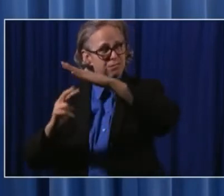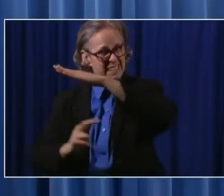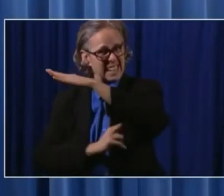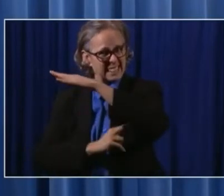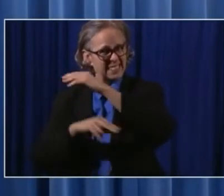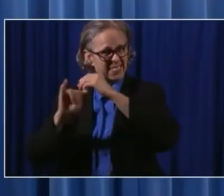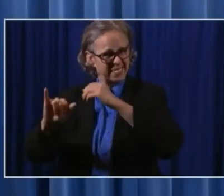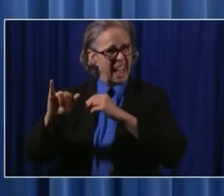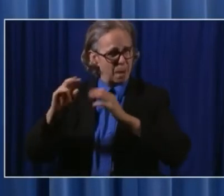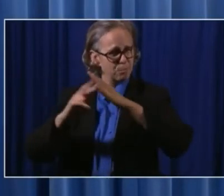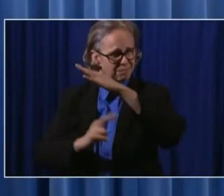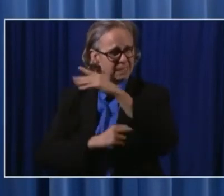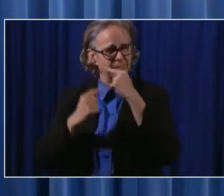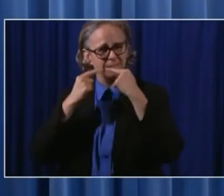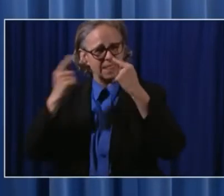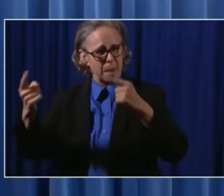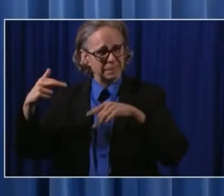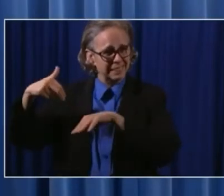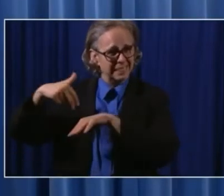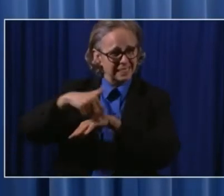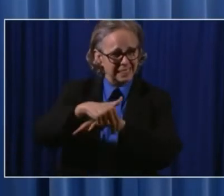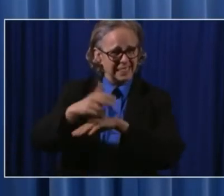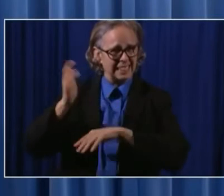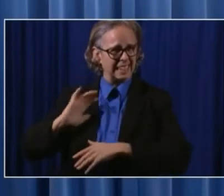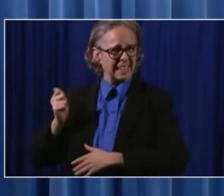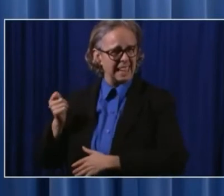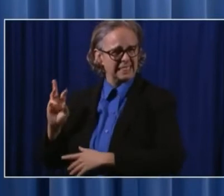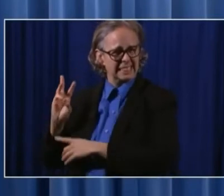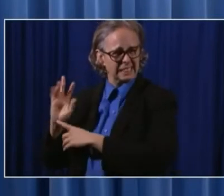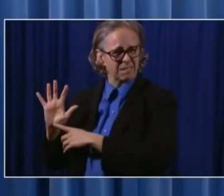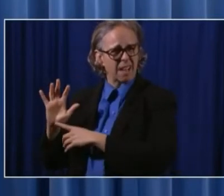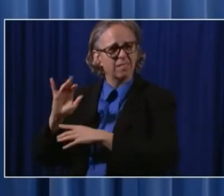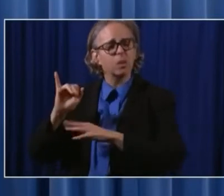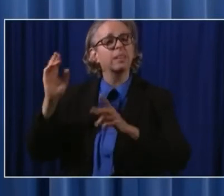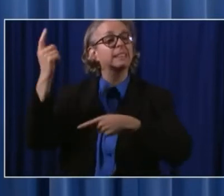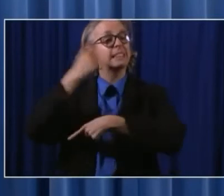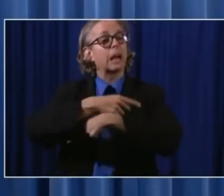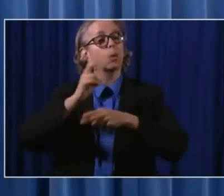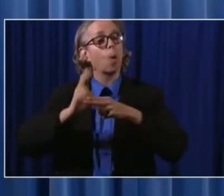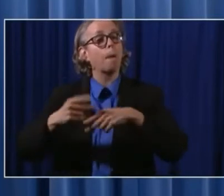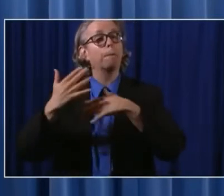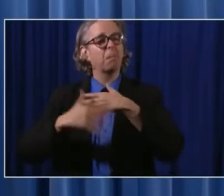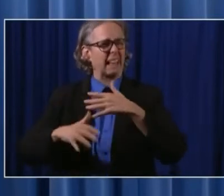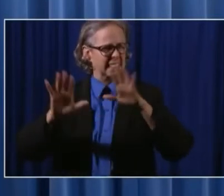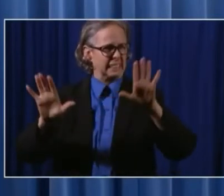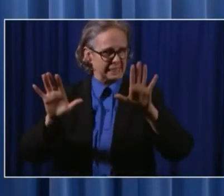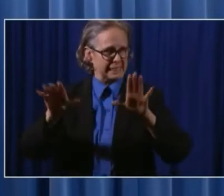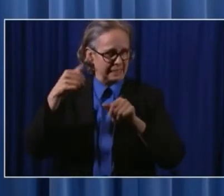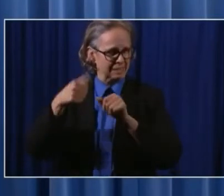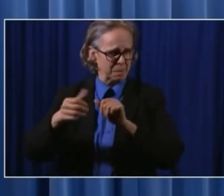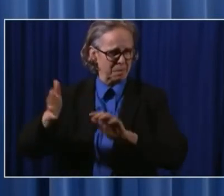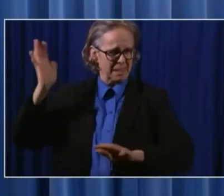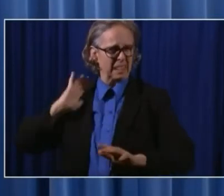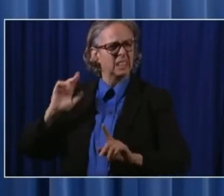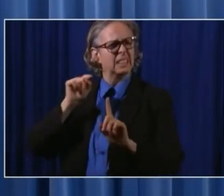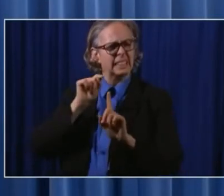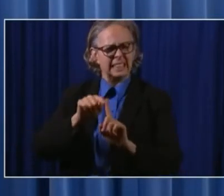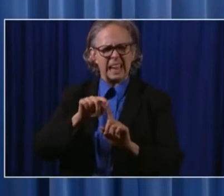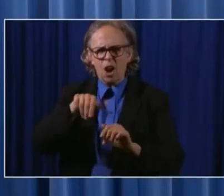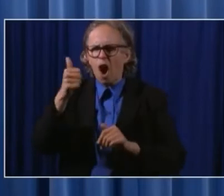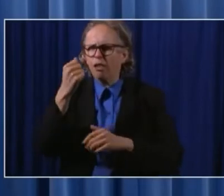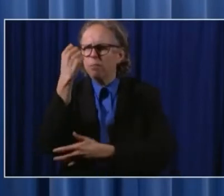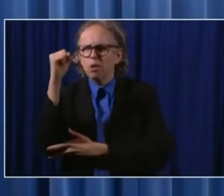1965, known as Bloody Sunday, he and so many other civil rights protesters were attacked and beaten as they peacefully